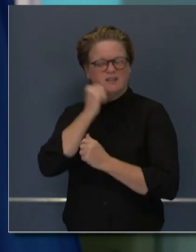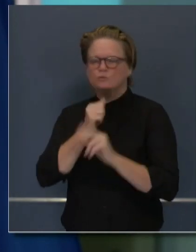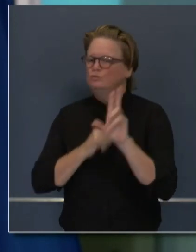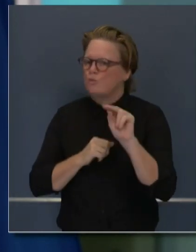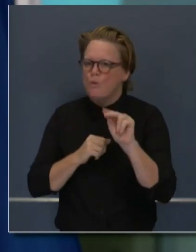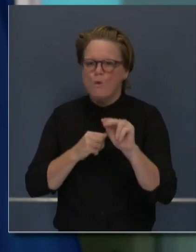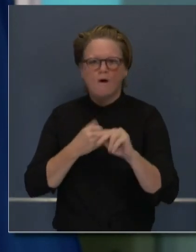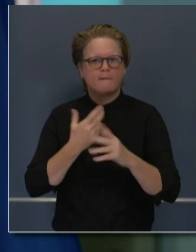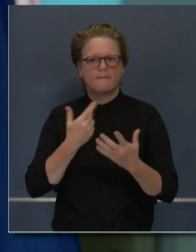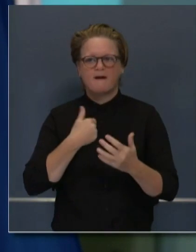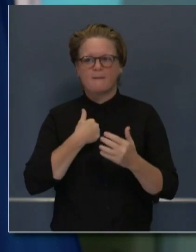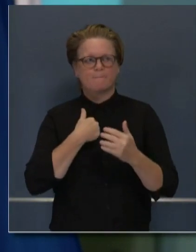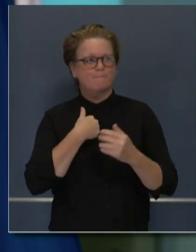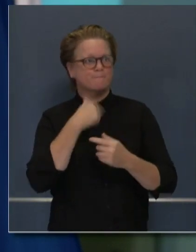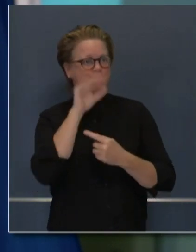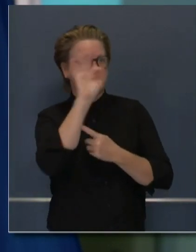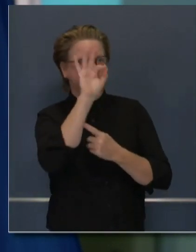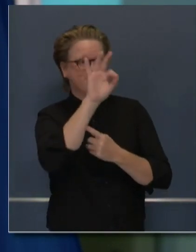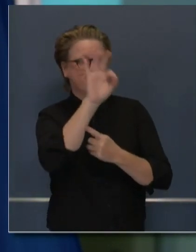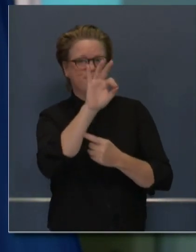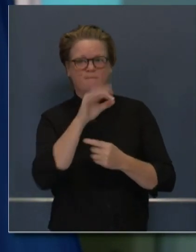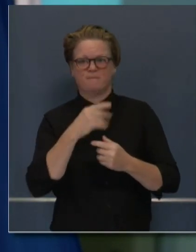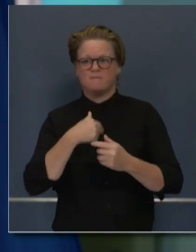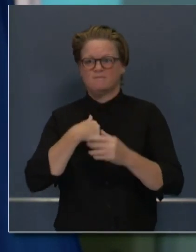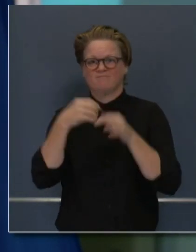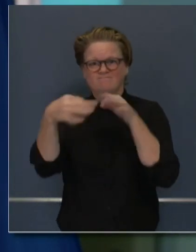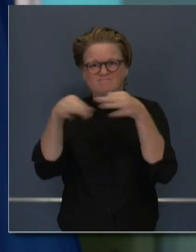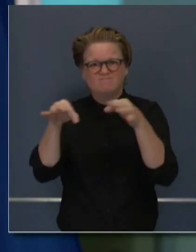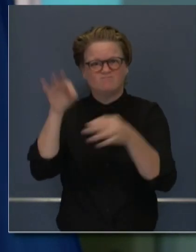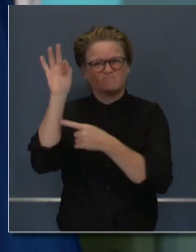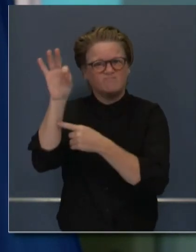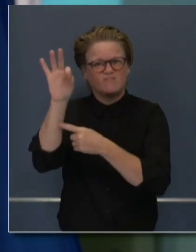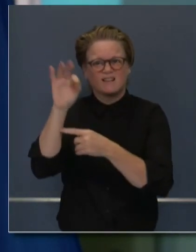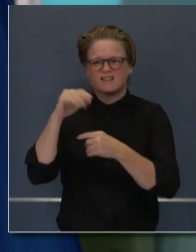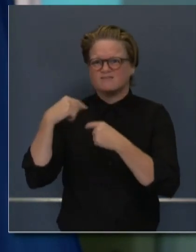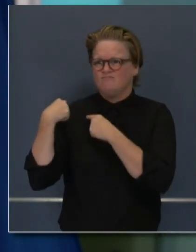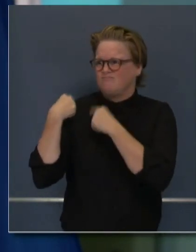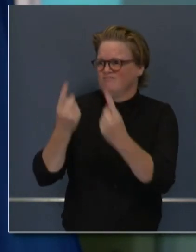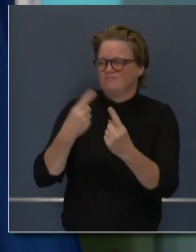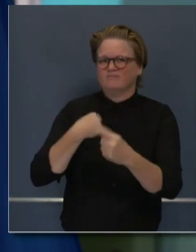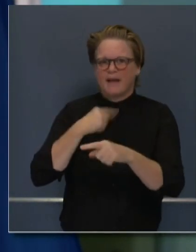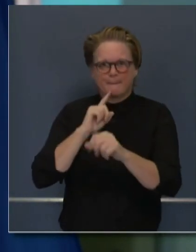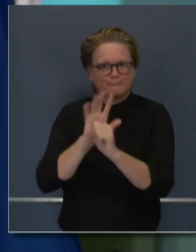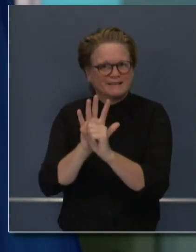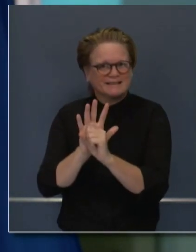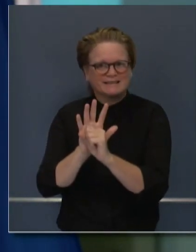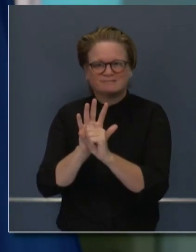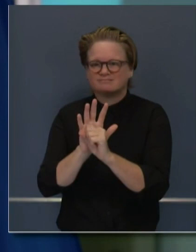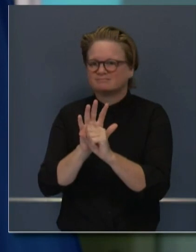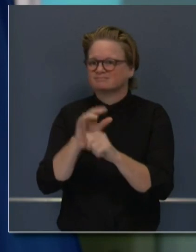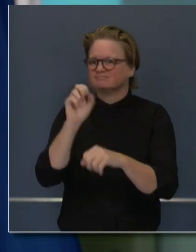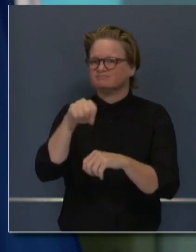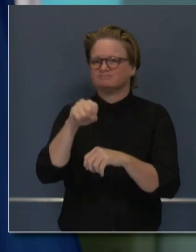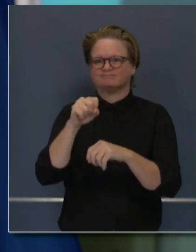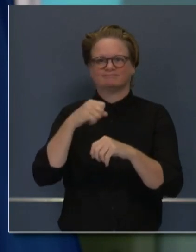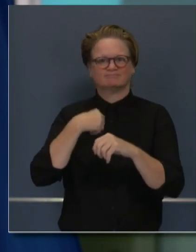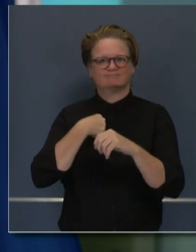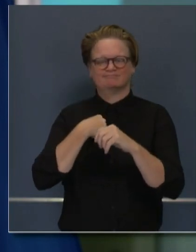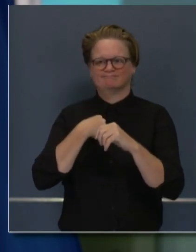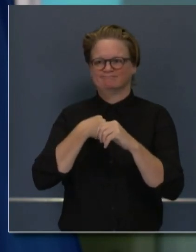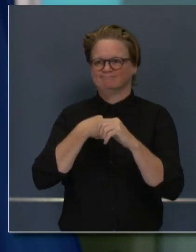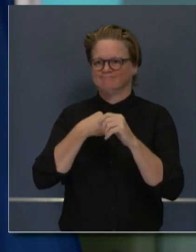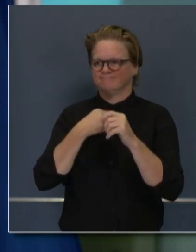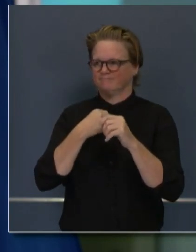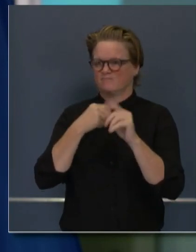promoting, and have been doing so for many, many months. And you should expect nothing less of me, and I expect more